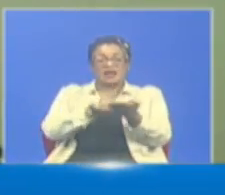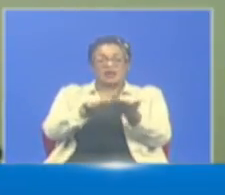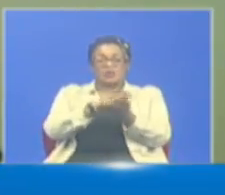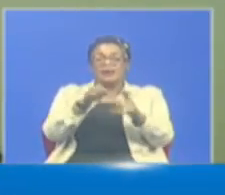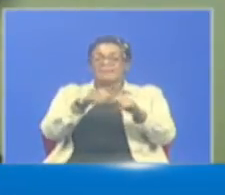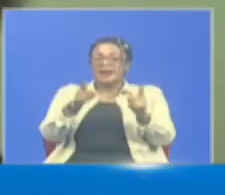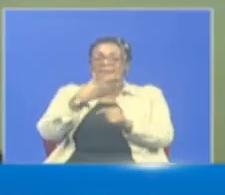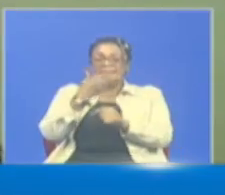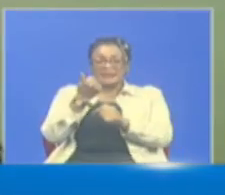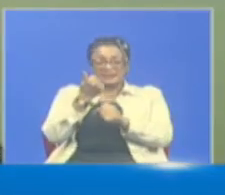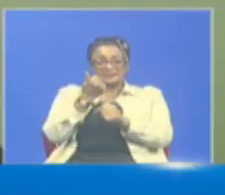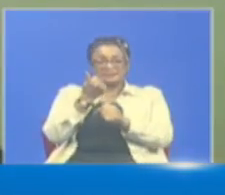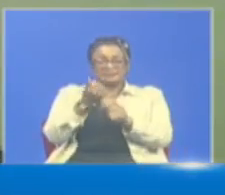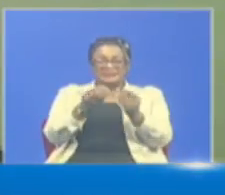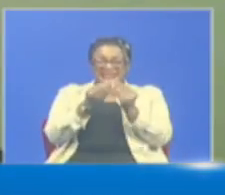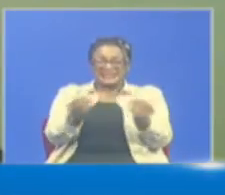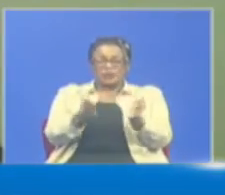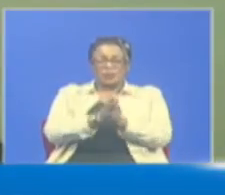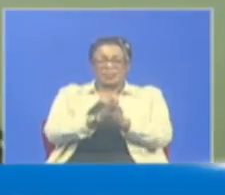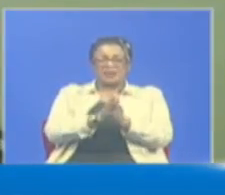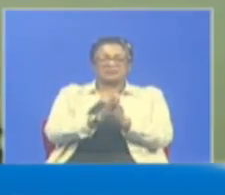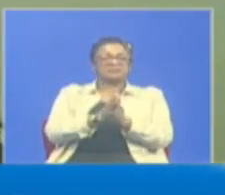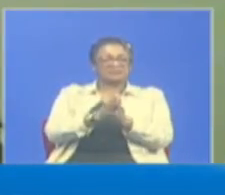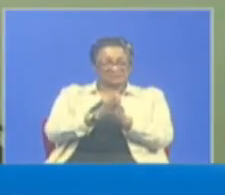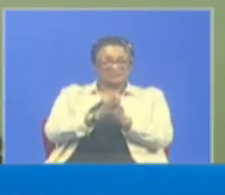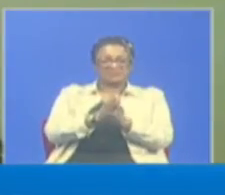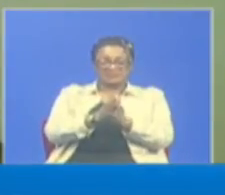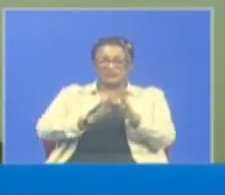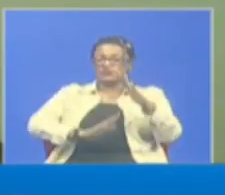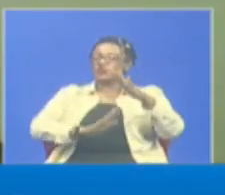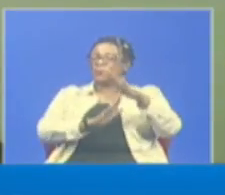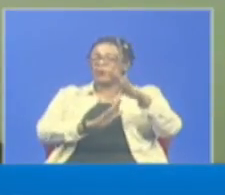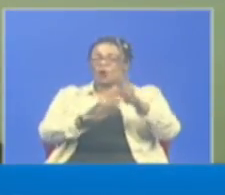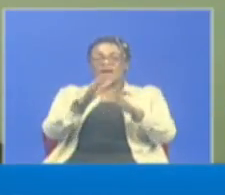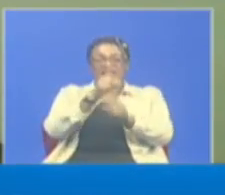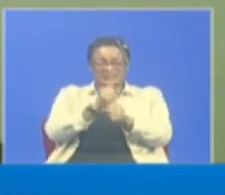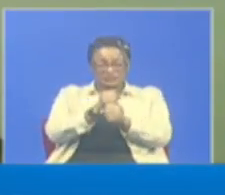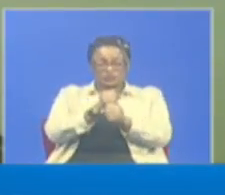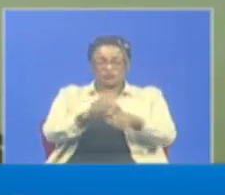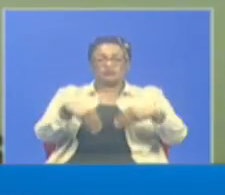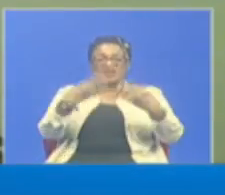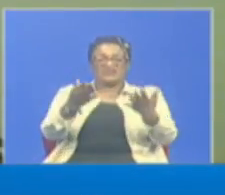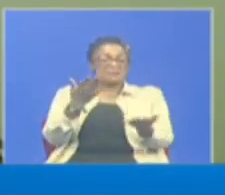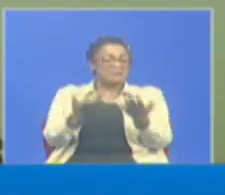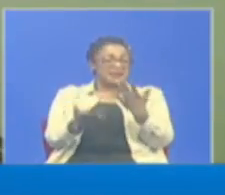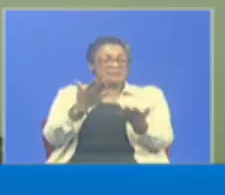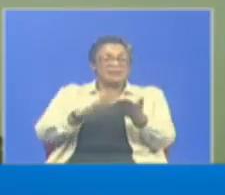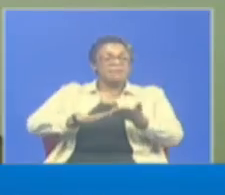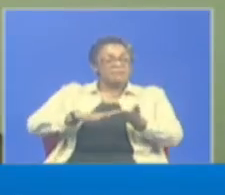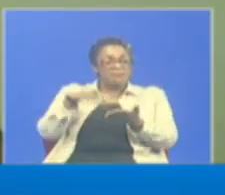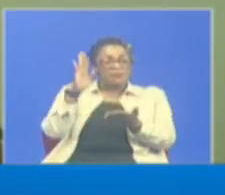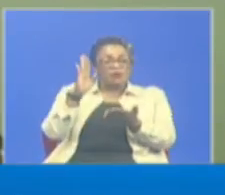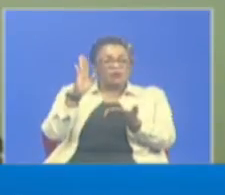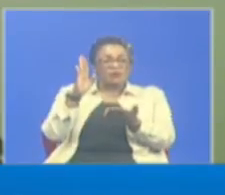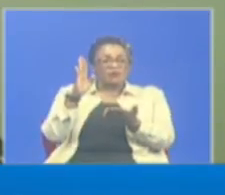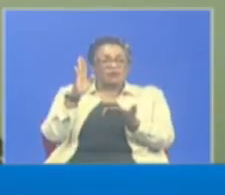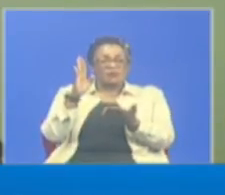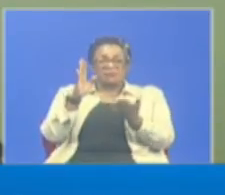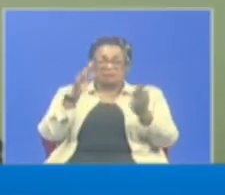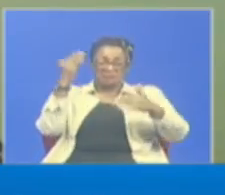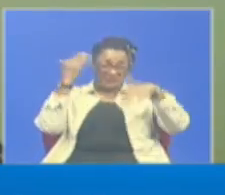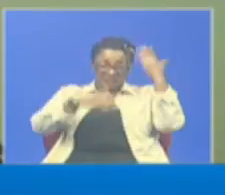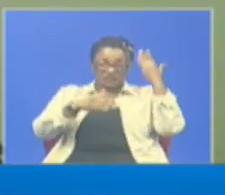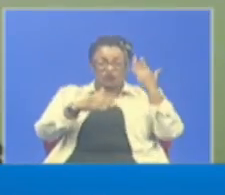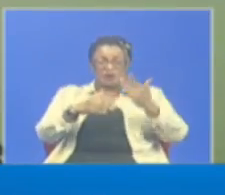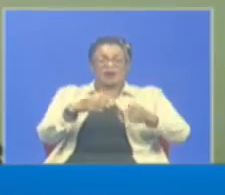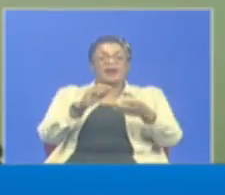they deal with bigger organizations that are able to perhaps give them bigger numbers, or maybe perhaps more, for lack of a better word, more professional numbers.